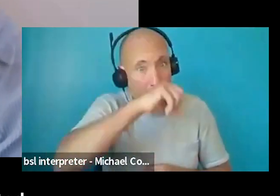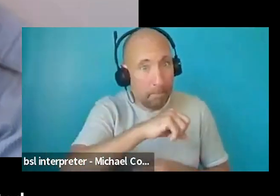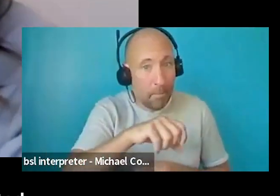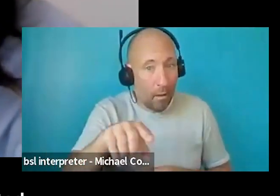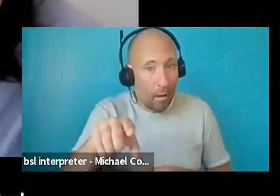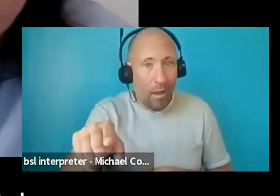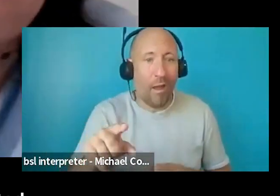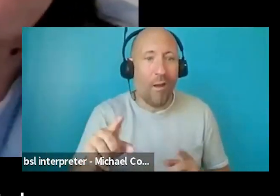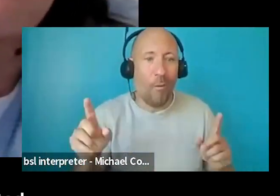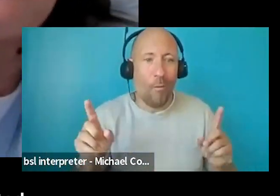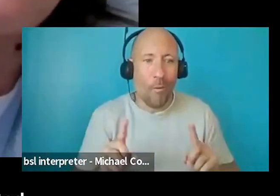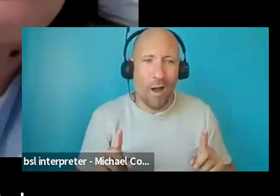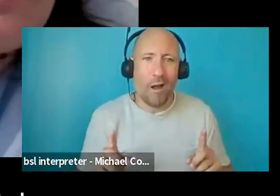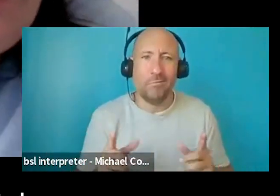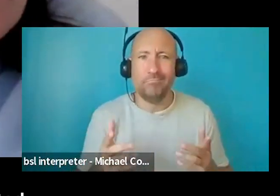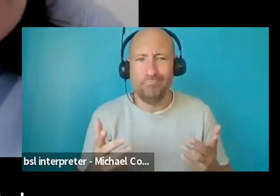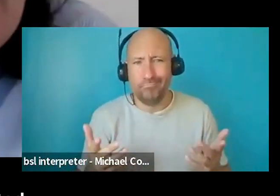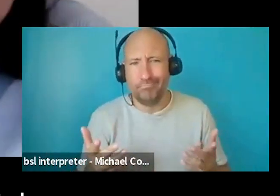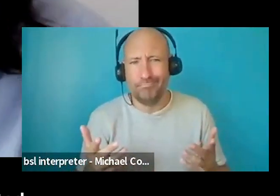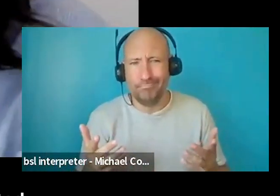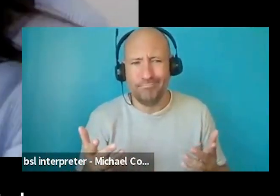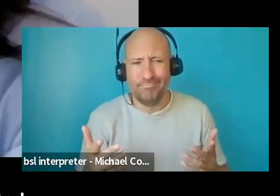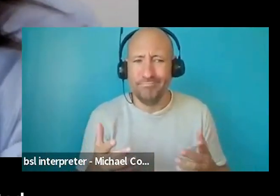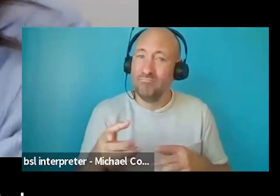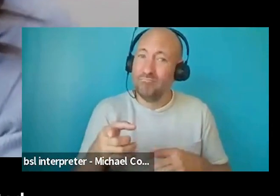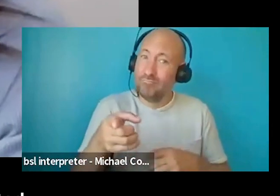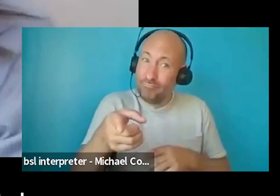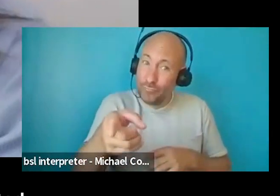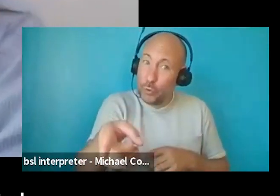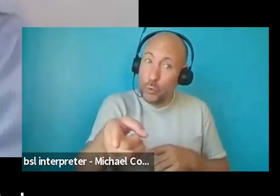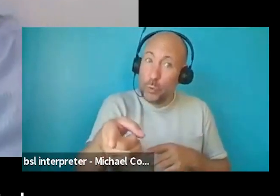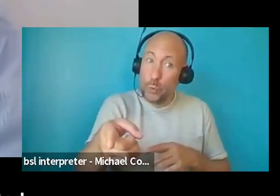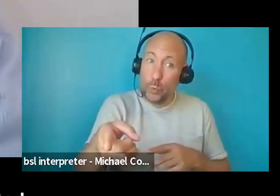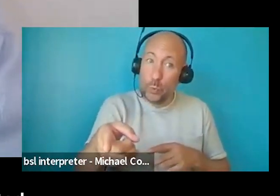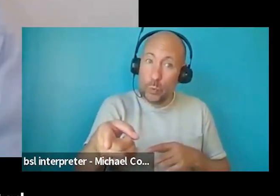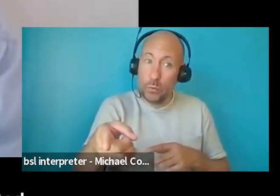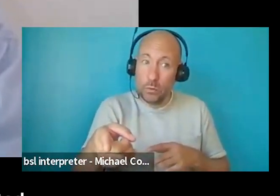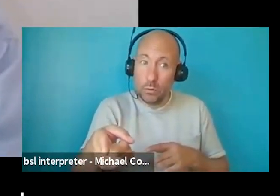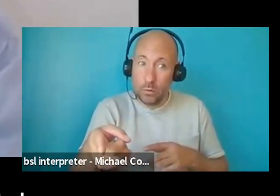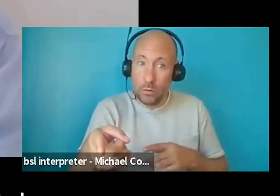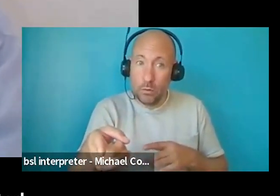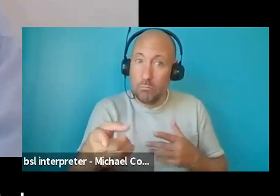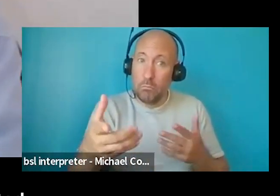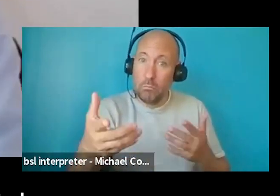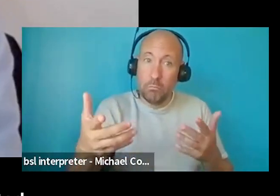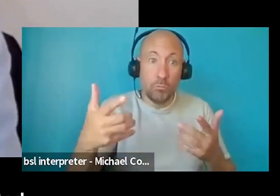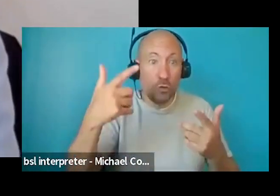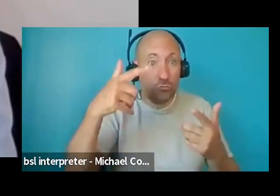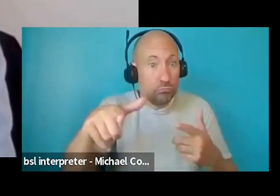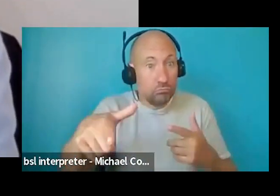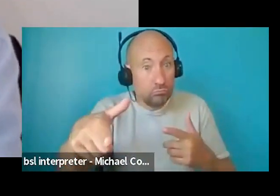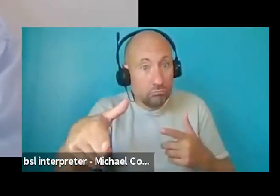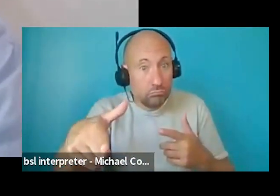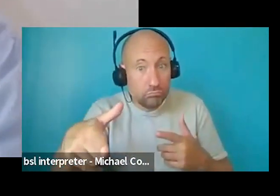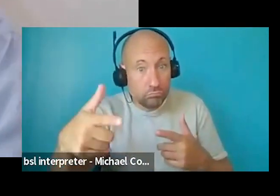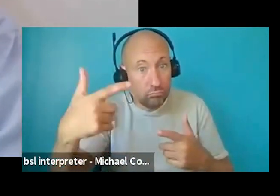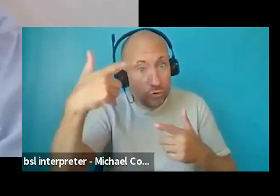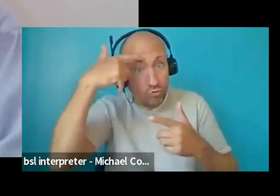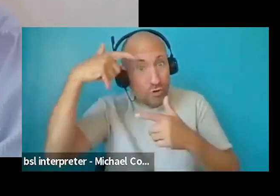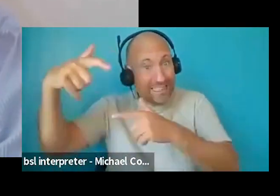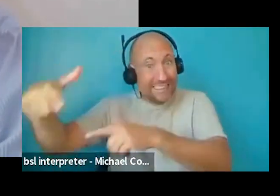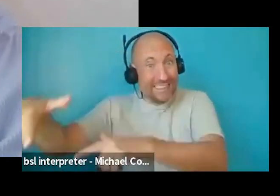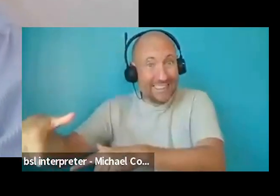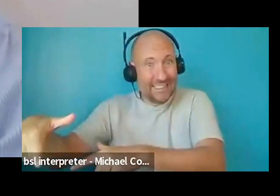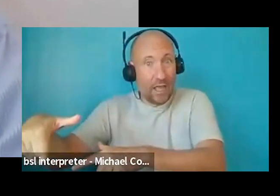fact that if you are presented, so to say, by a residency, the